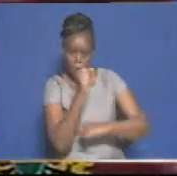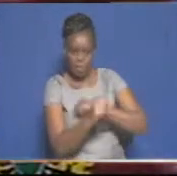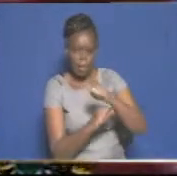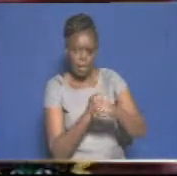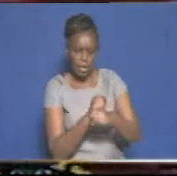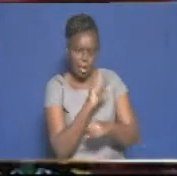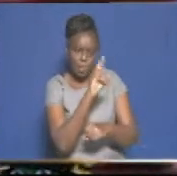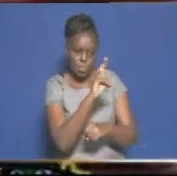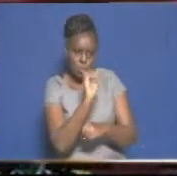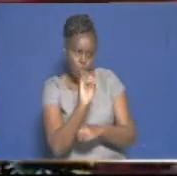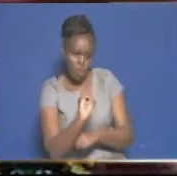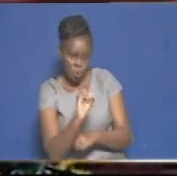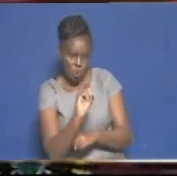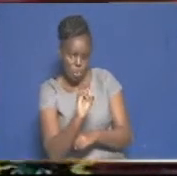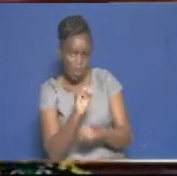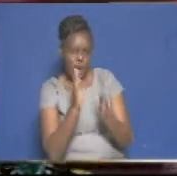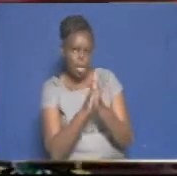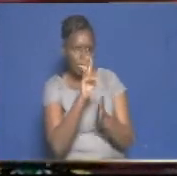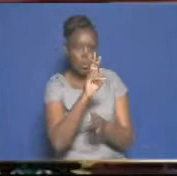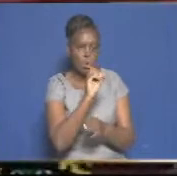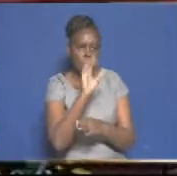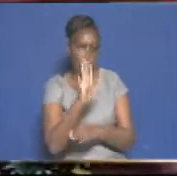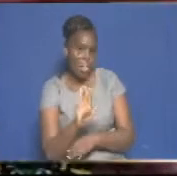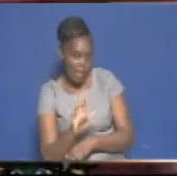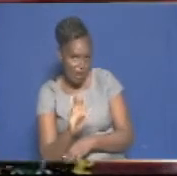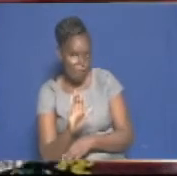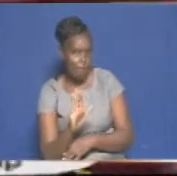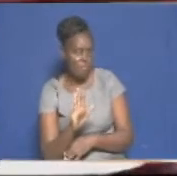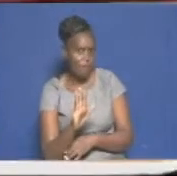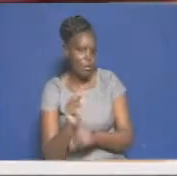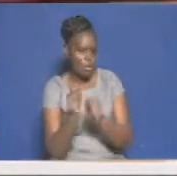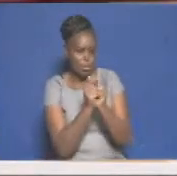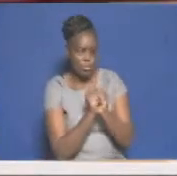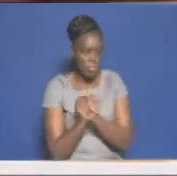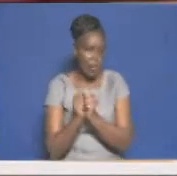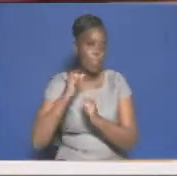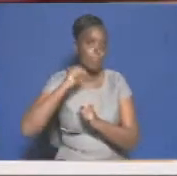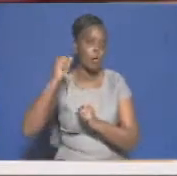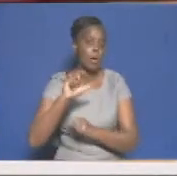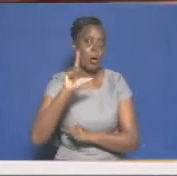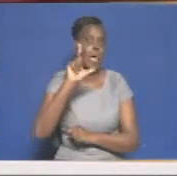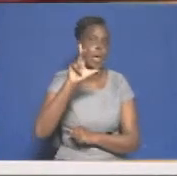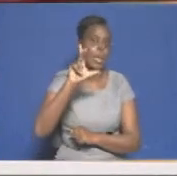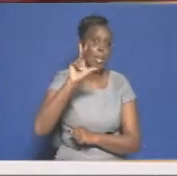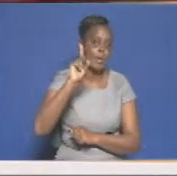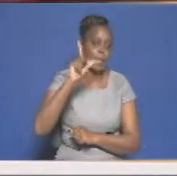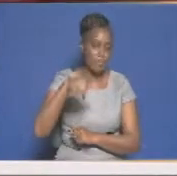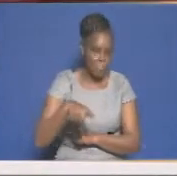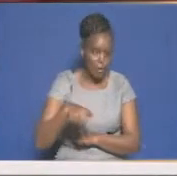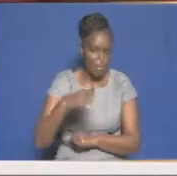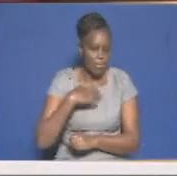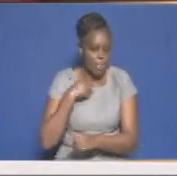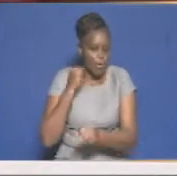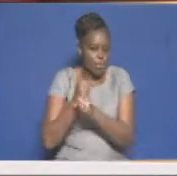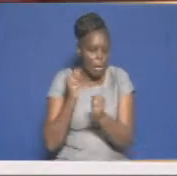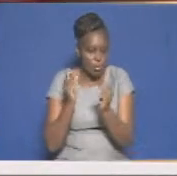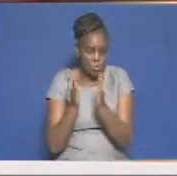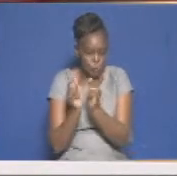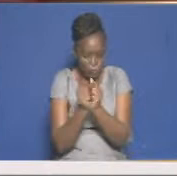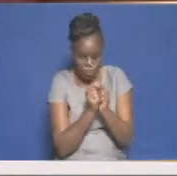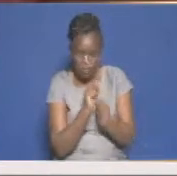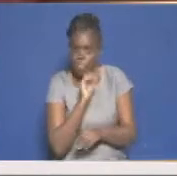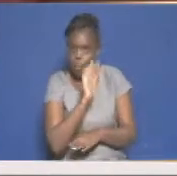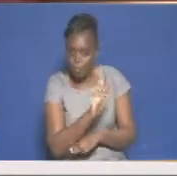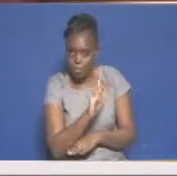2004-05 when we were together in LDP. But I really worked with him in the 11th Parliament when CORD